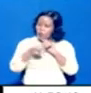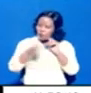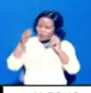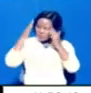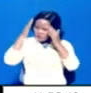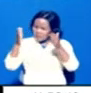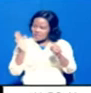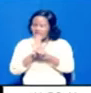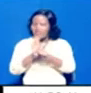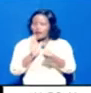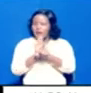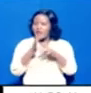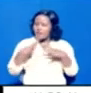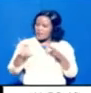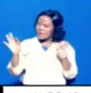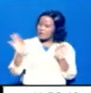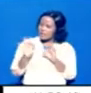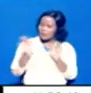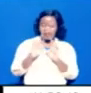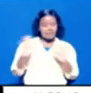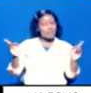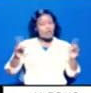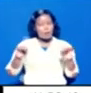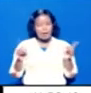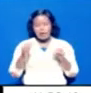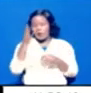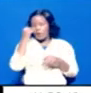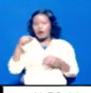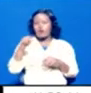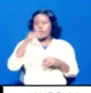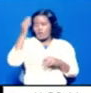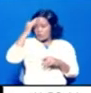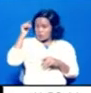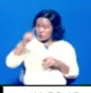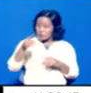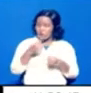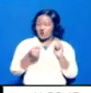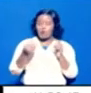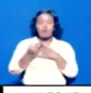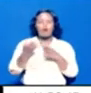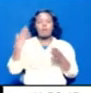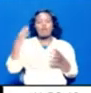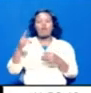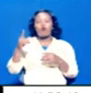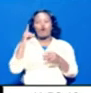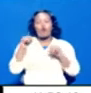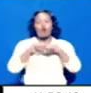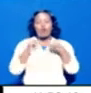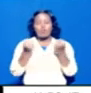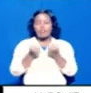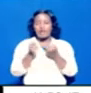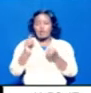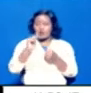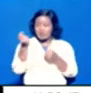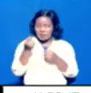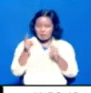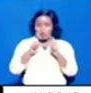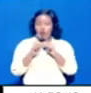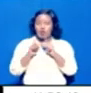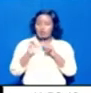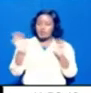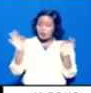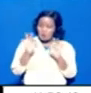not surprised because we knew you from when you were in the Law Society of Kenya. In fact, as the wonderful members of the Judicial